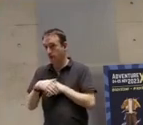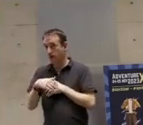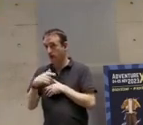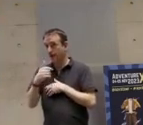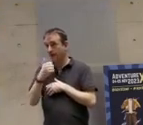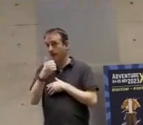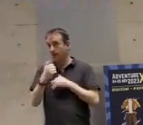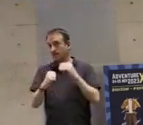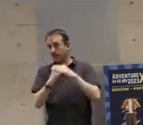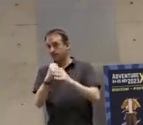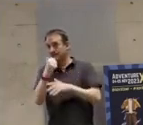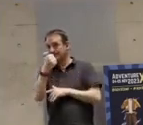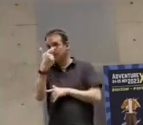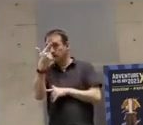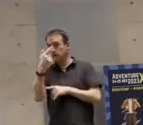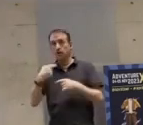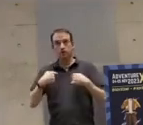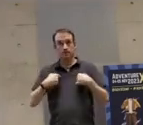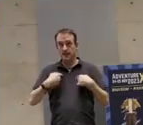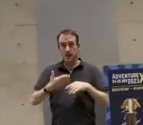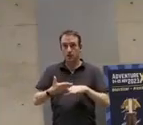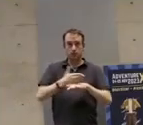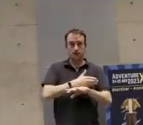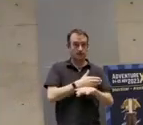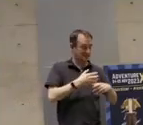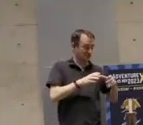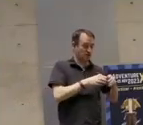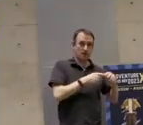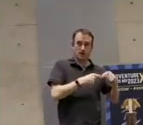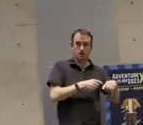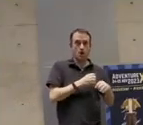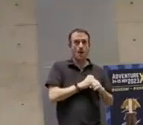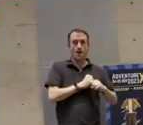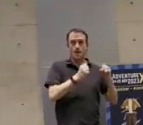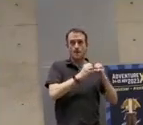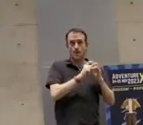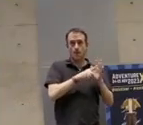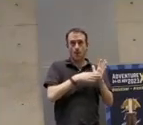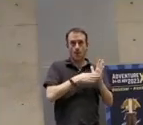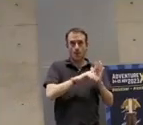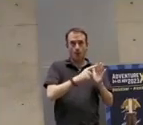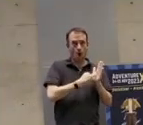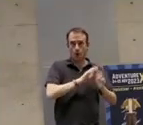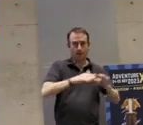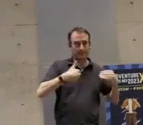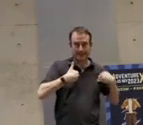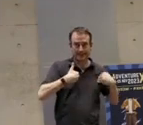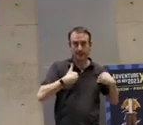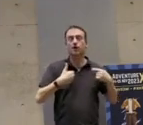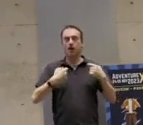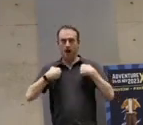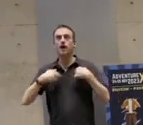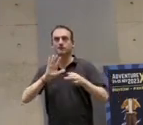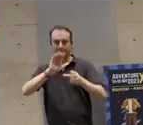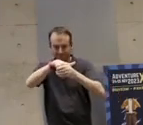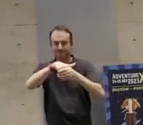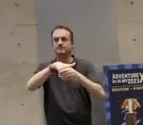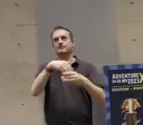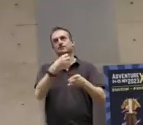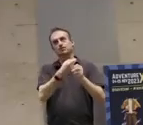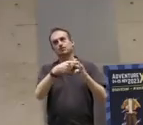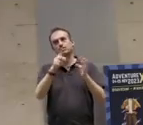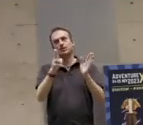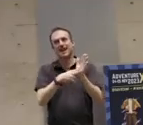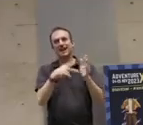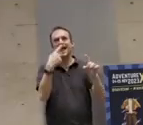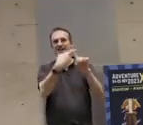I am definitely at the cutting edge of Gen X. And these are people, we are people who love adventure games because we